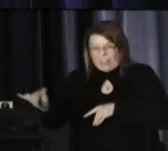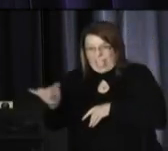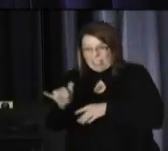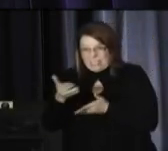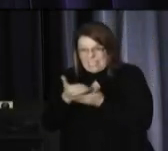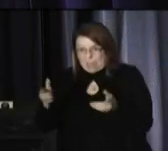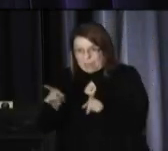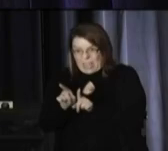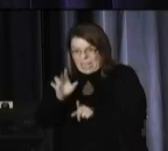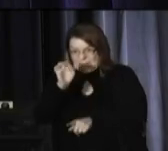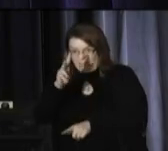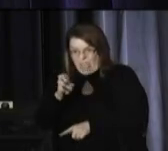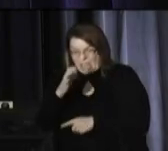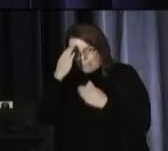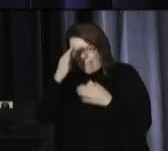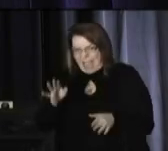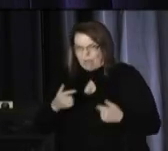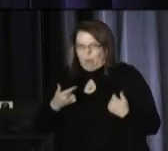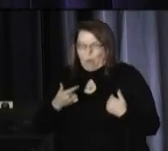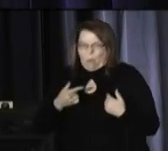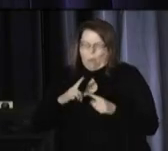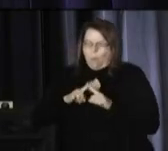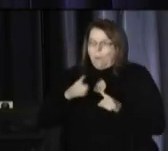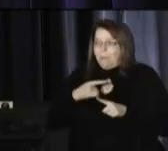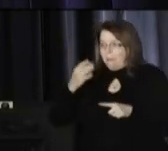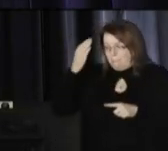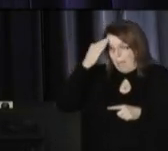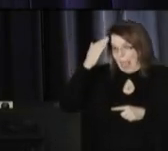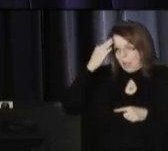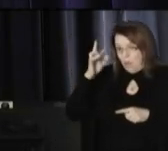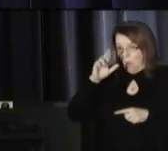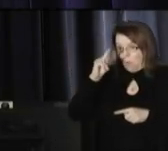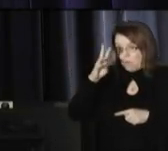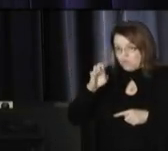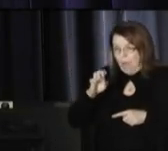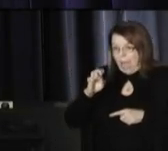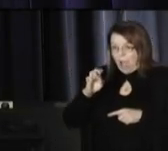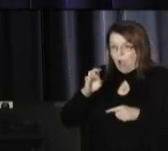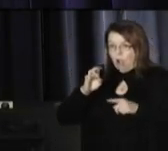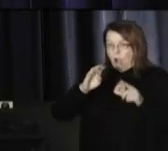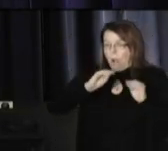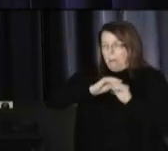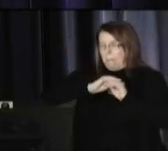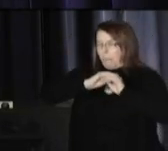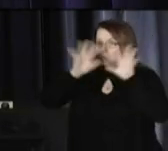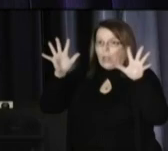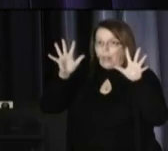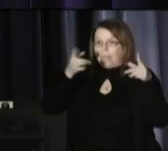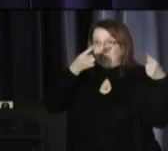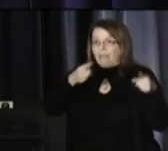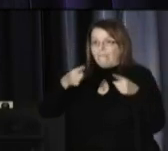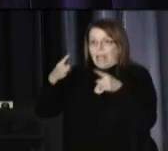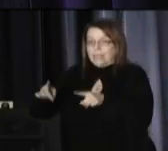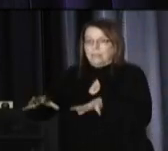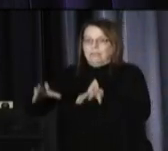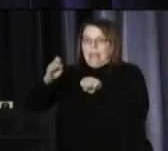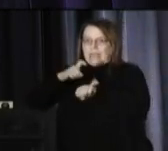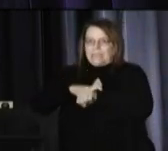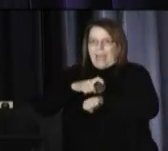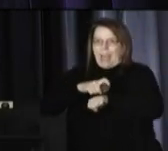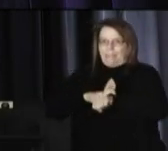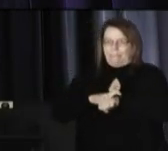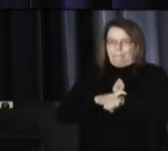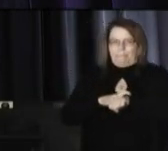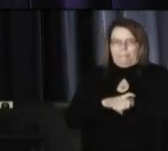fate? I don't know, but I do know that rare, brilliant events take time." He